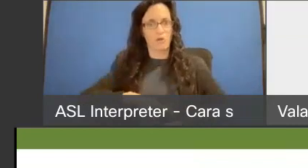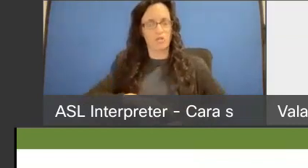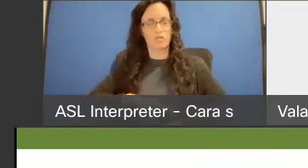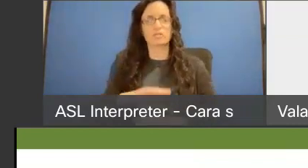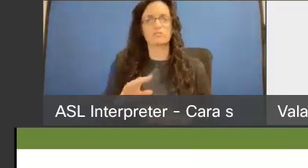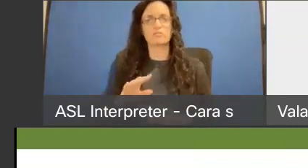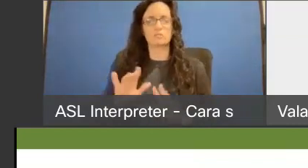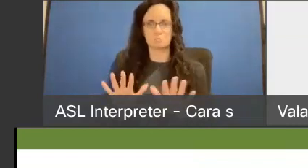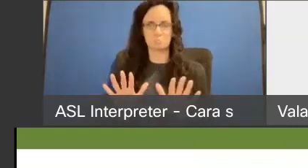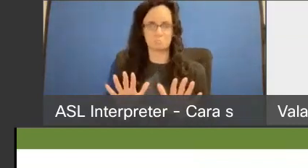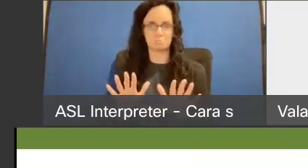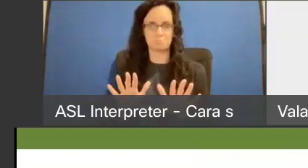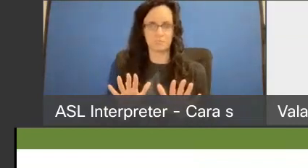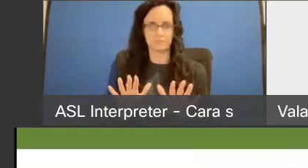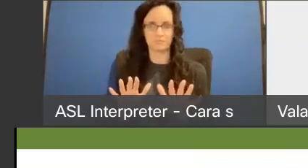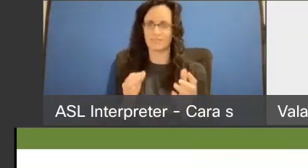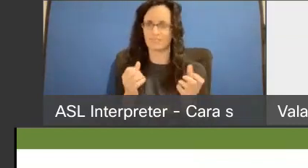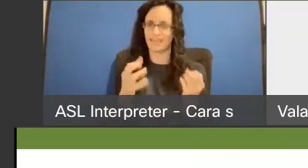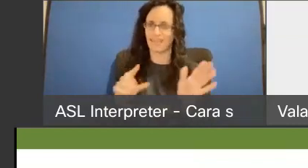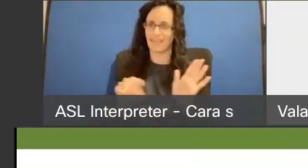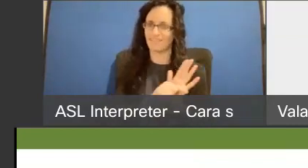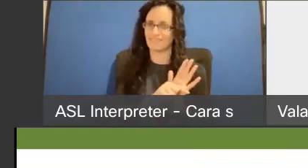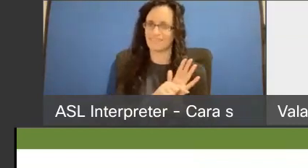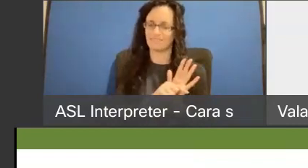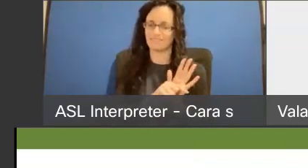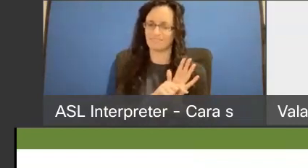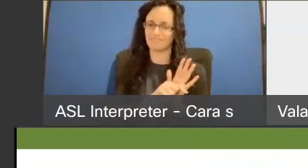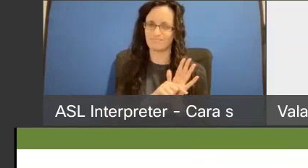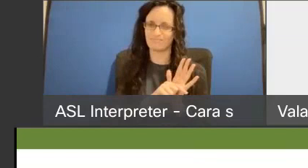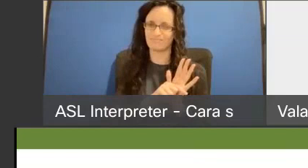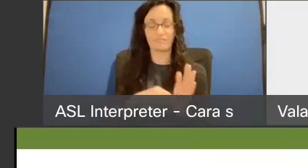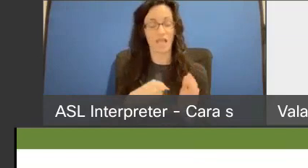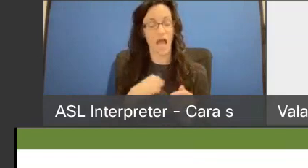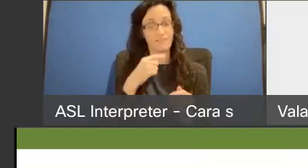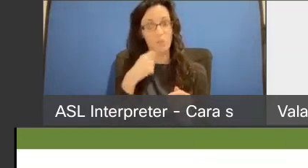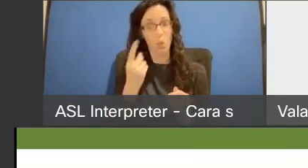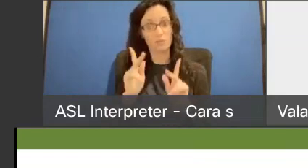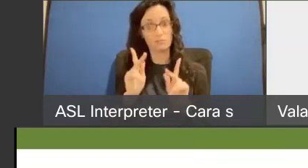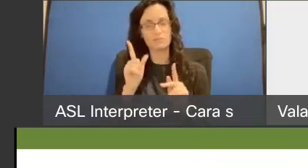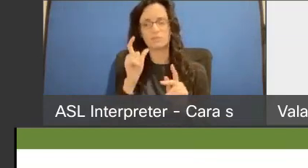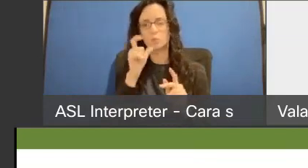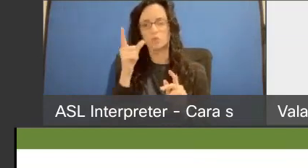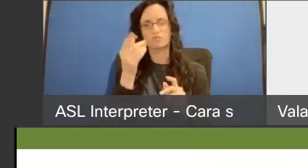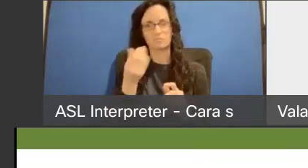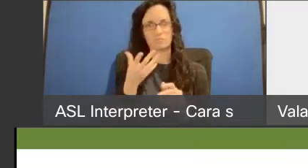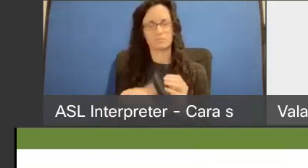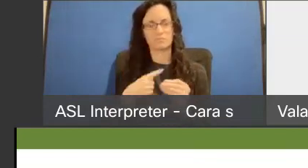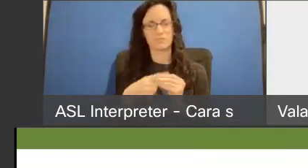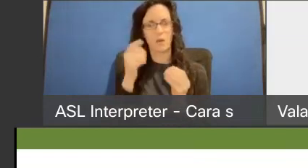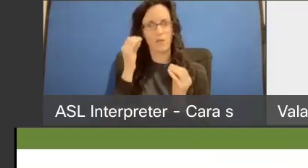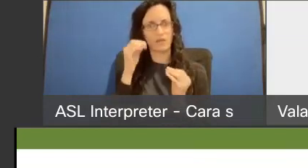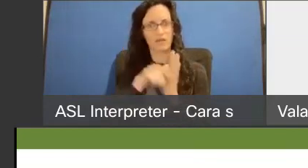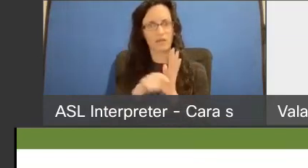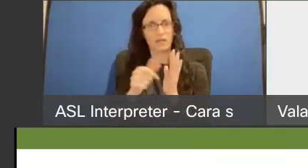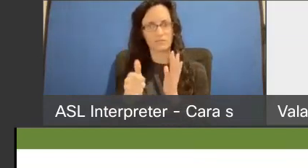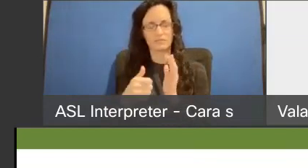too many downsides to it. I've even said to people who talk to me about suicide that I've talked to a lot of